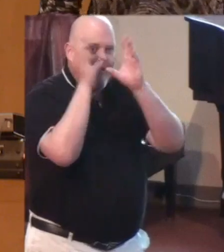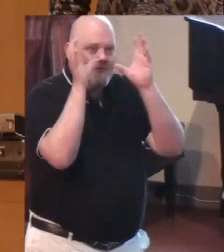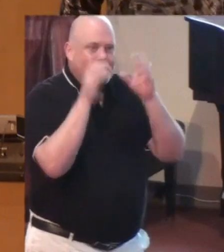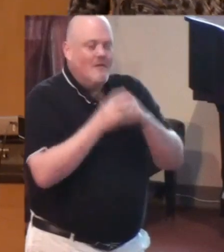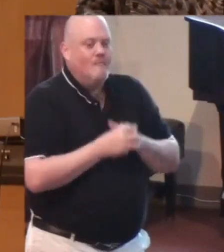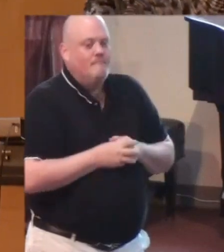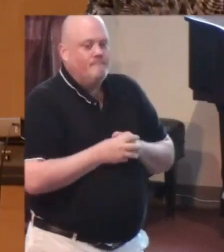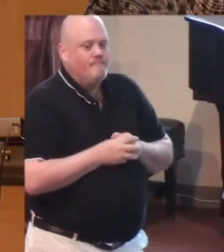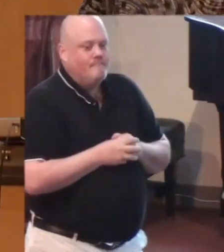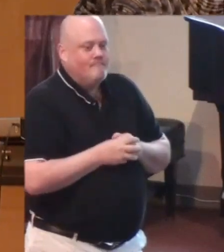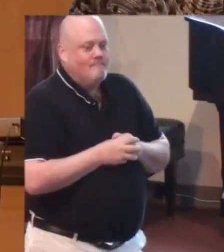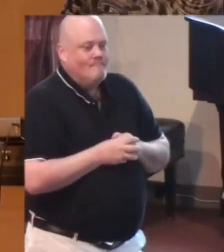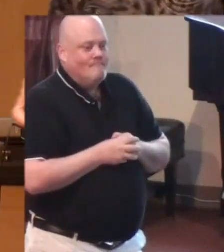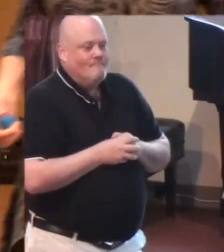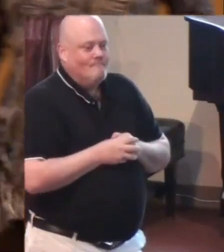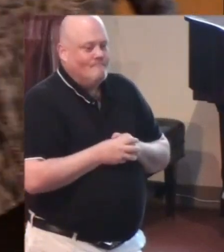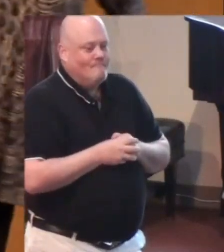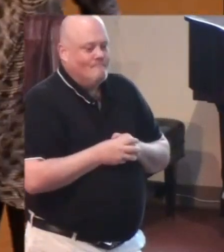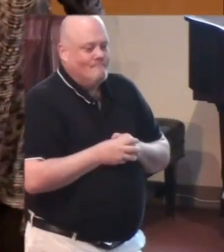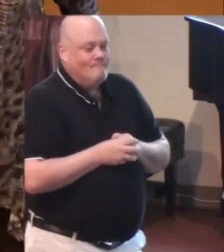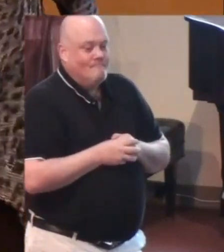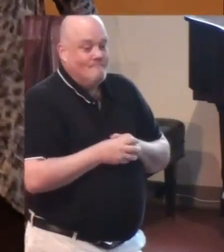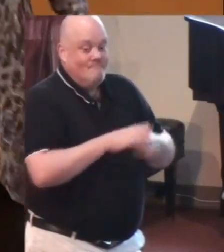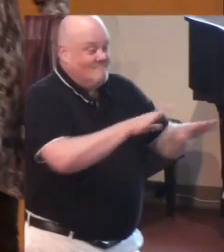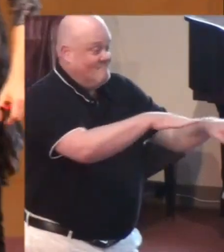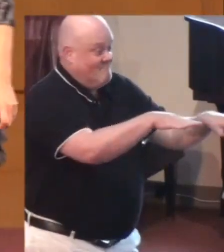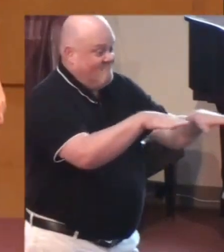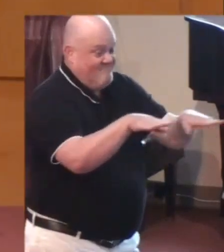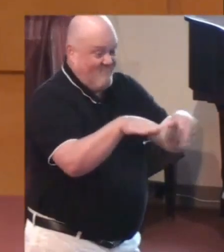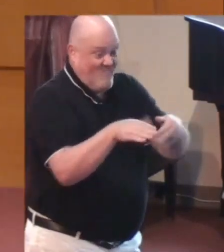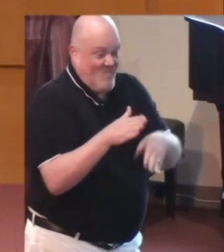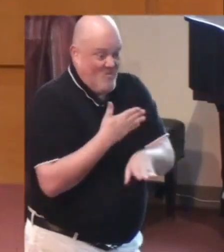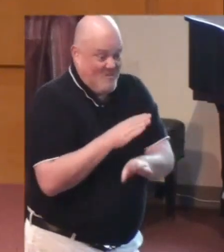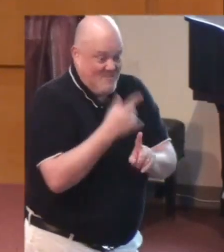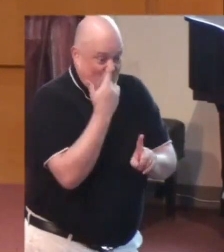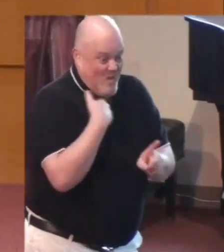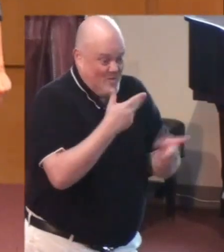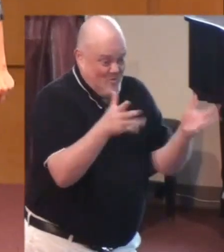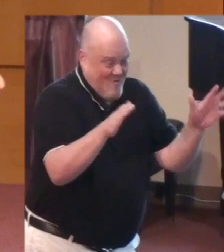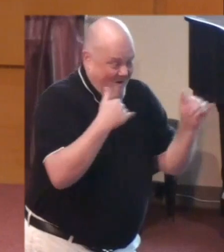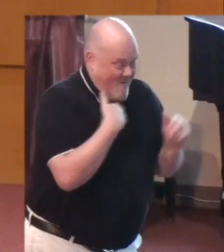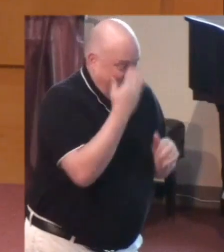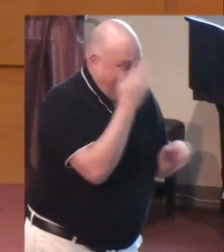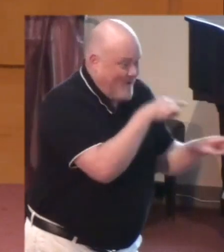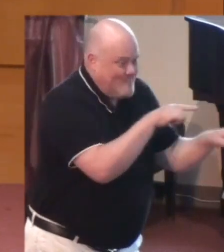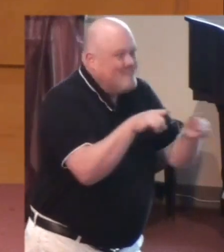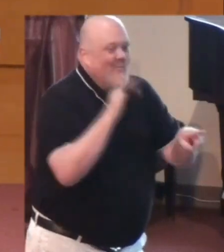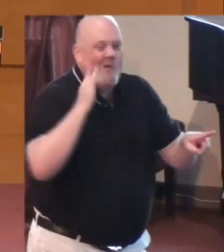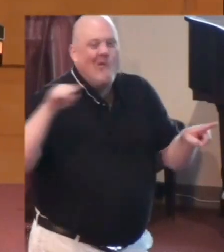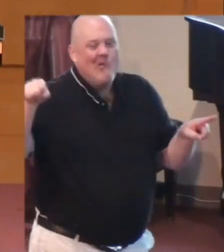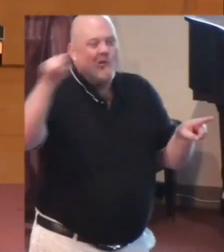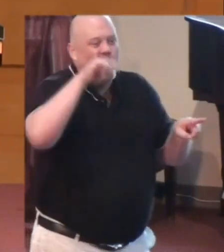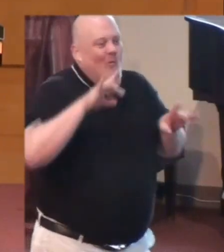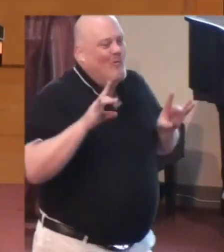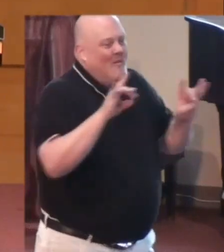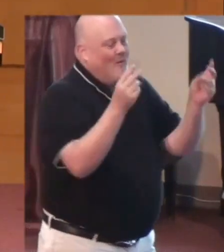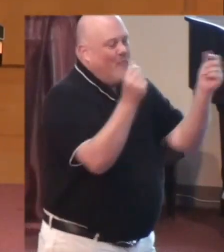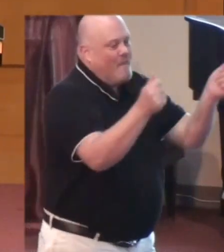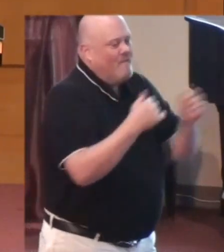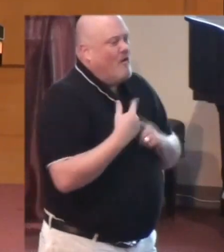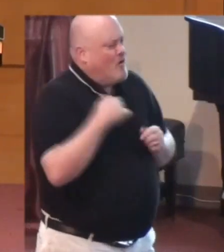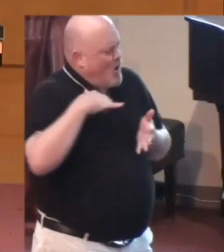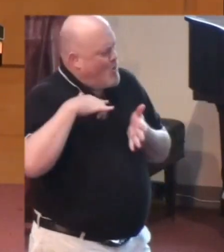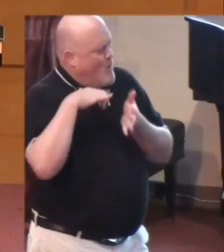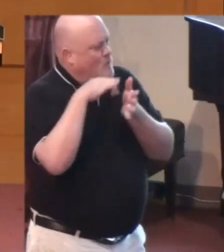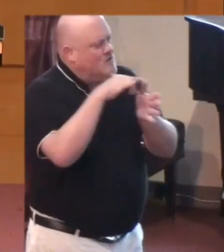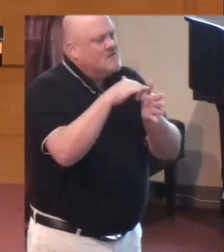And ladies, you can start singing along right away when the chorus comes. The rest of you will get it quickly. So we were studying